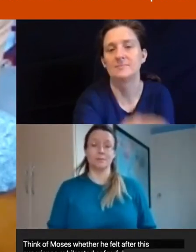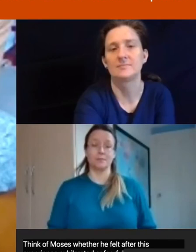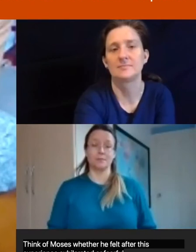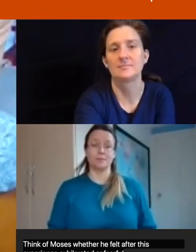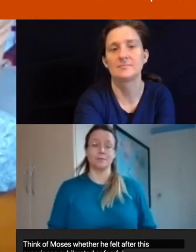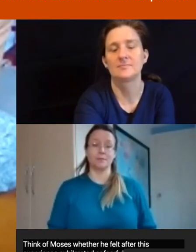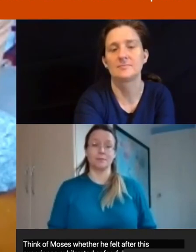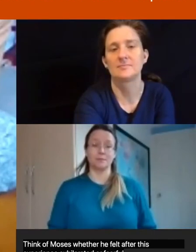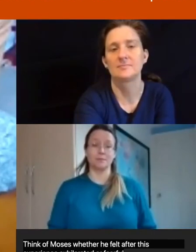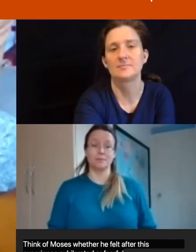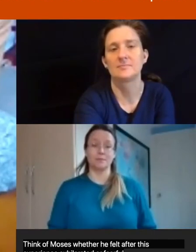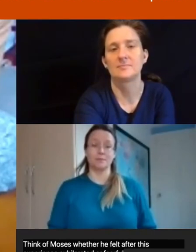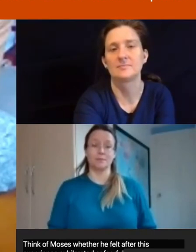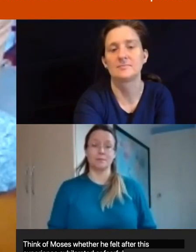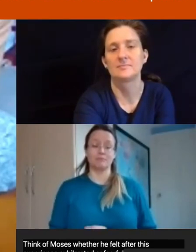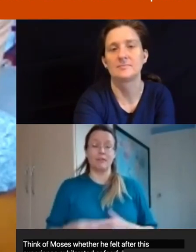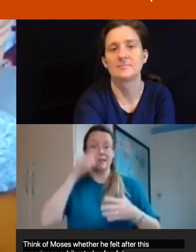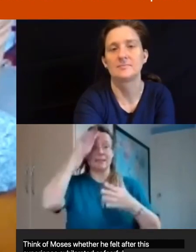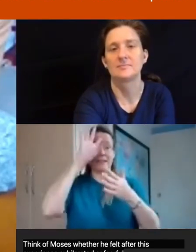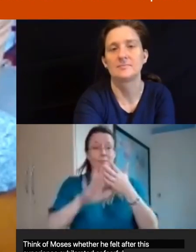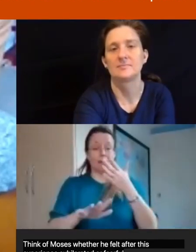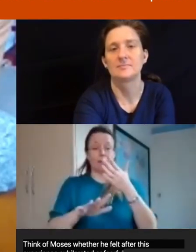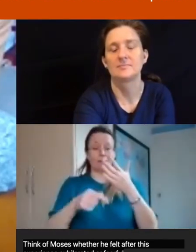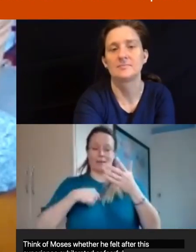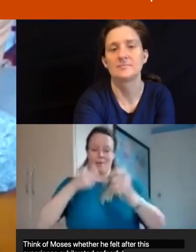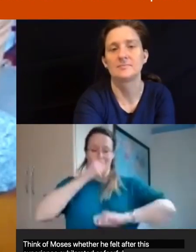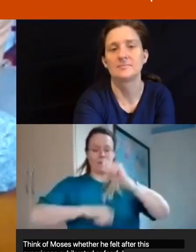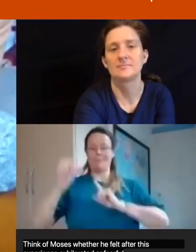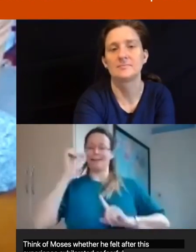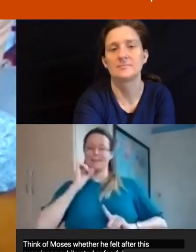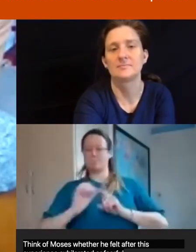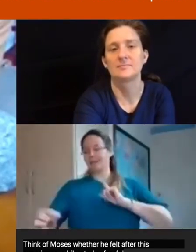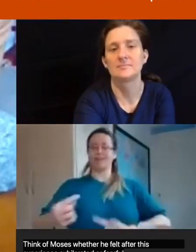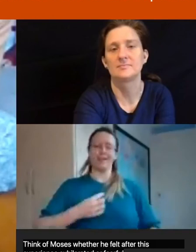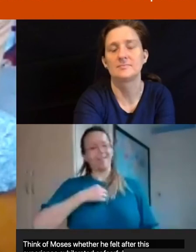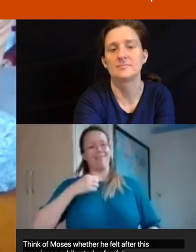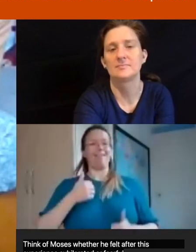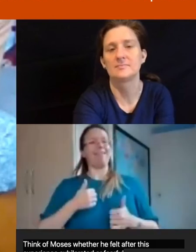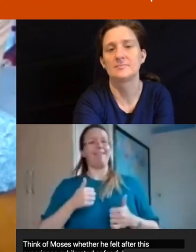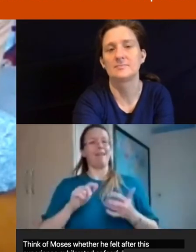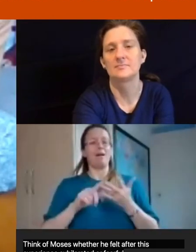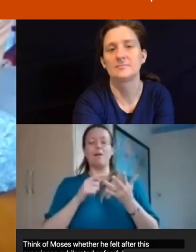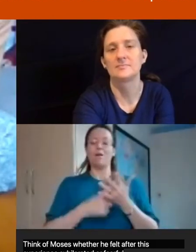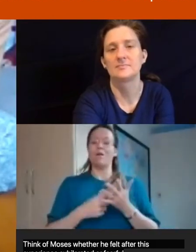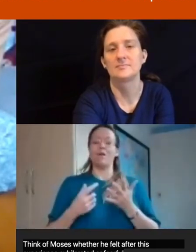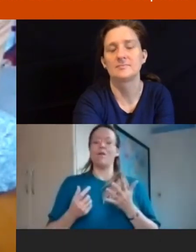whether the experience made him special or whether it simply